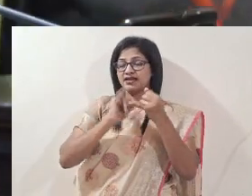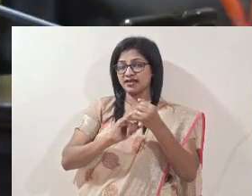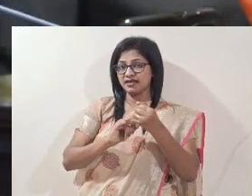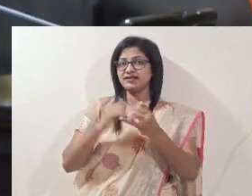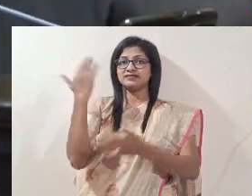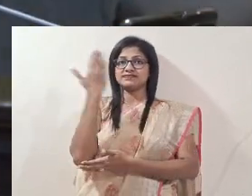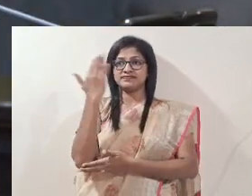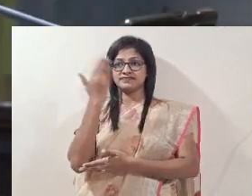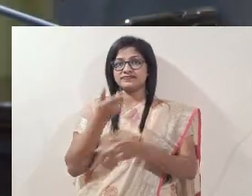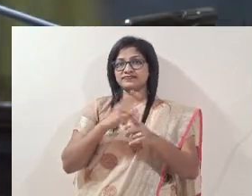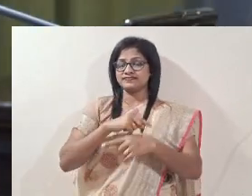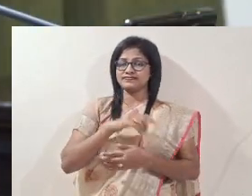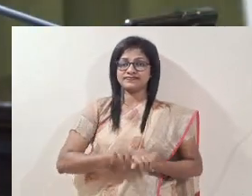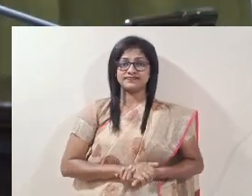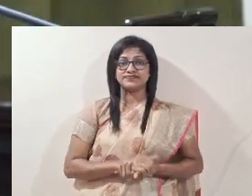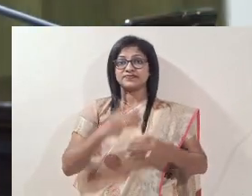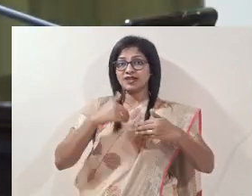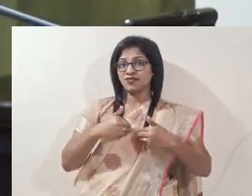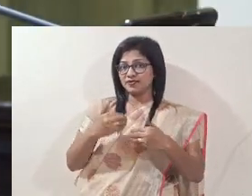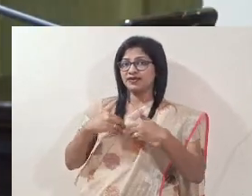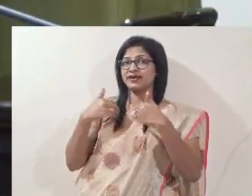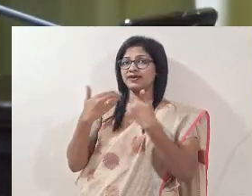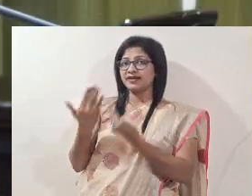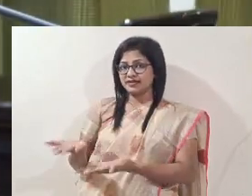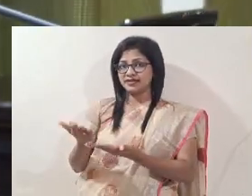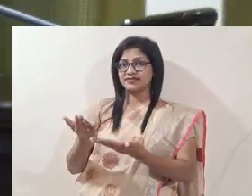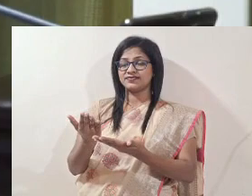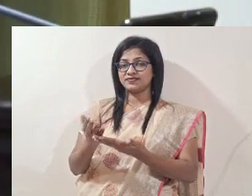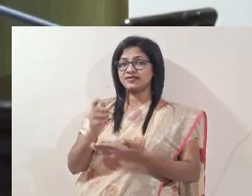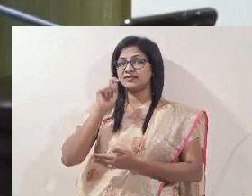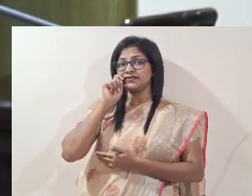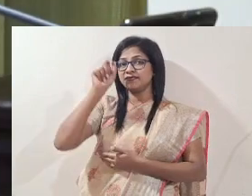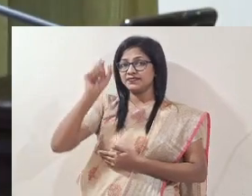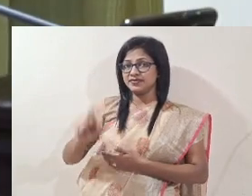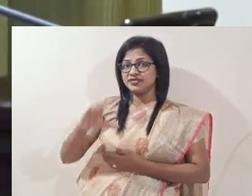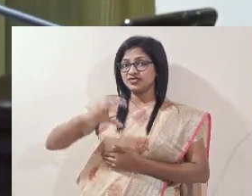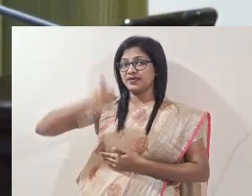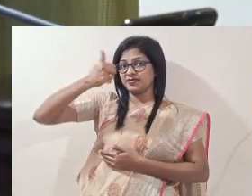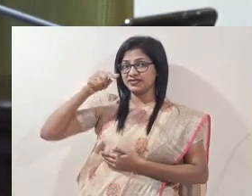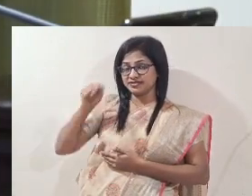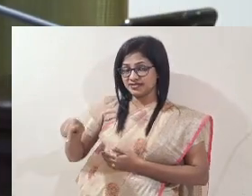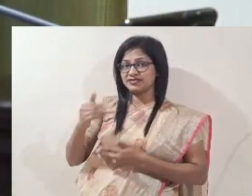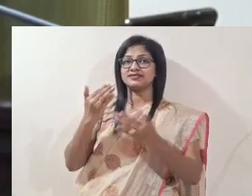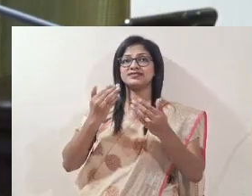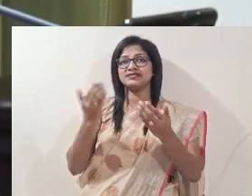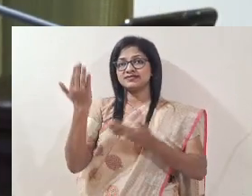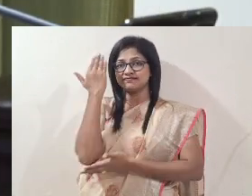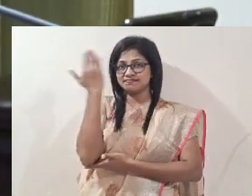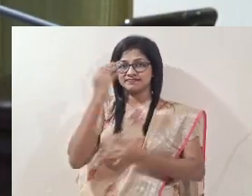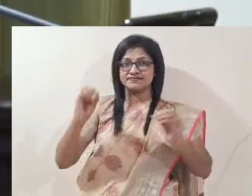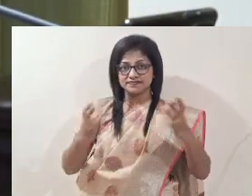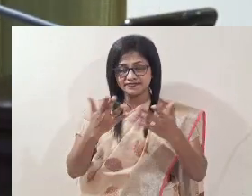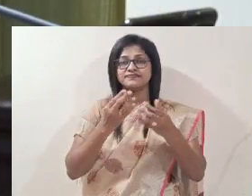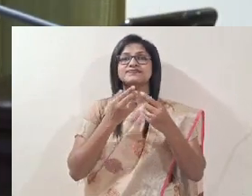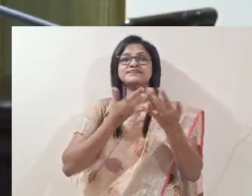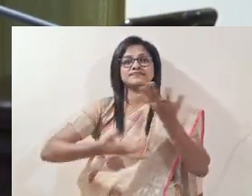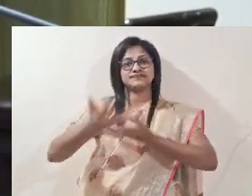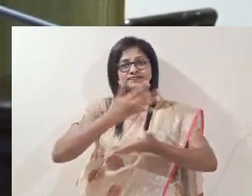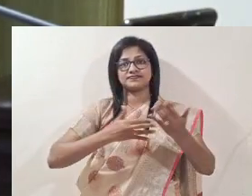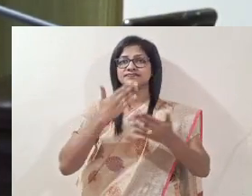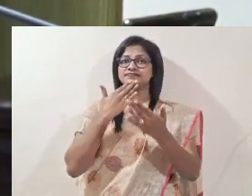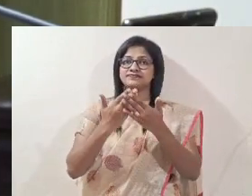all guests and presentation. Now, I will hand over this session to chairperson to start the presentation and discussions. Thank